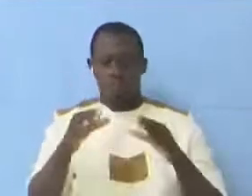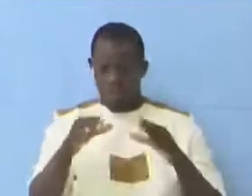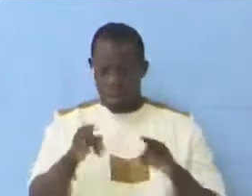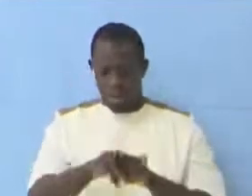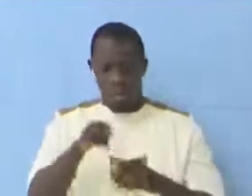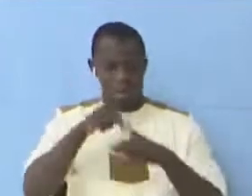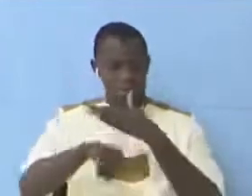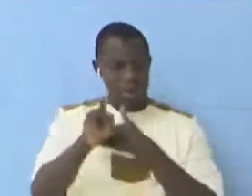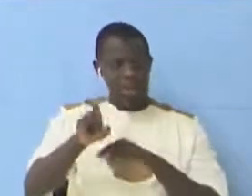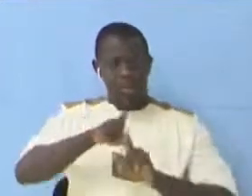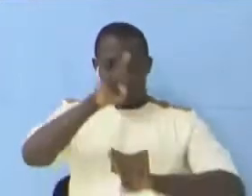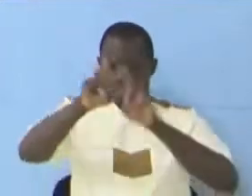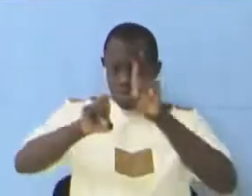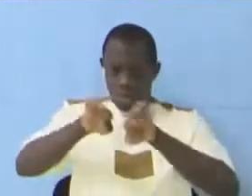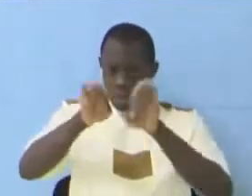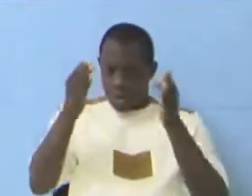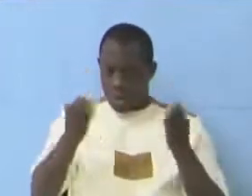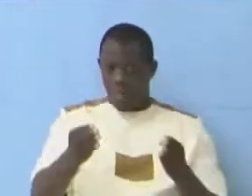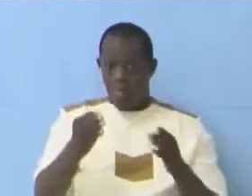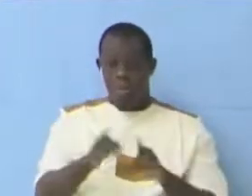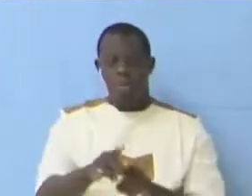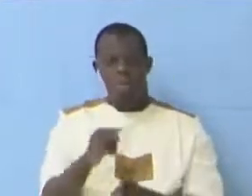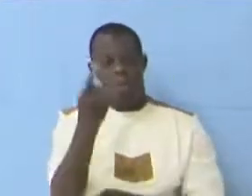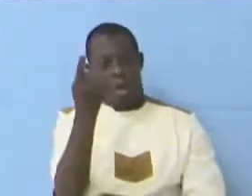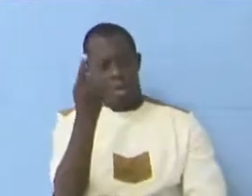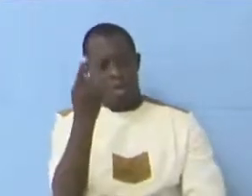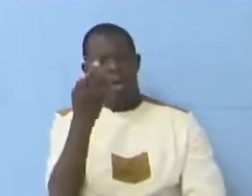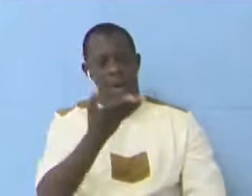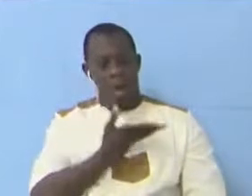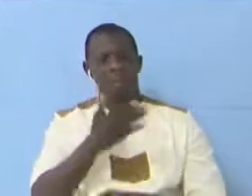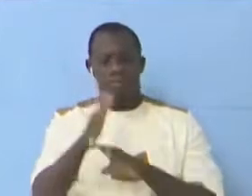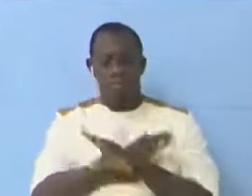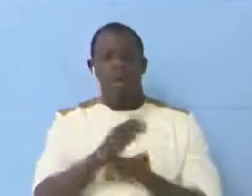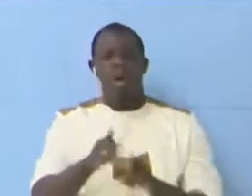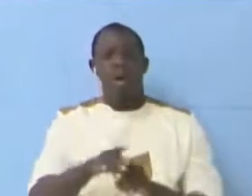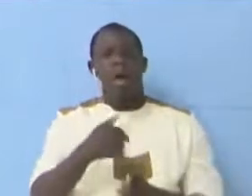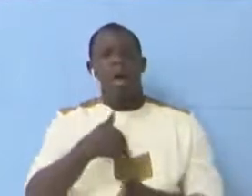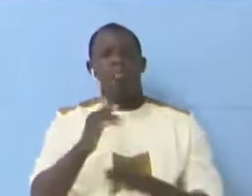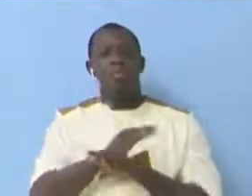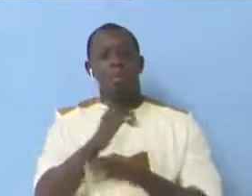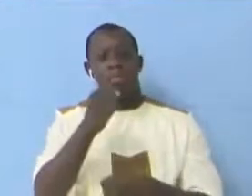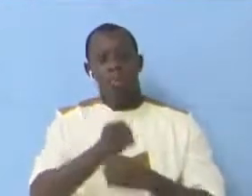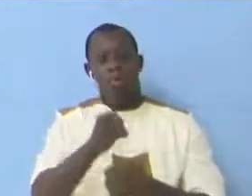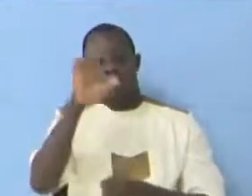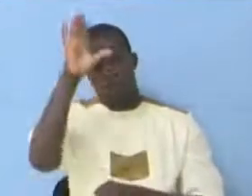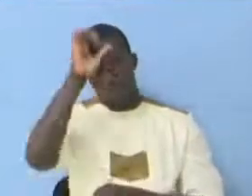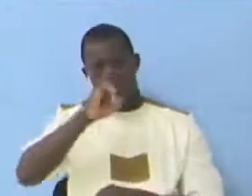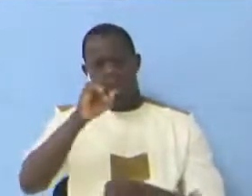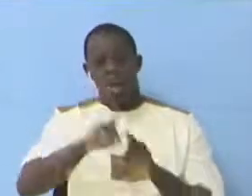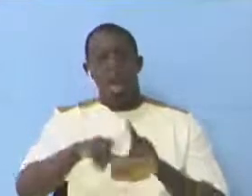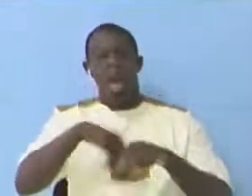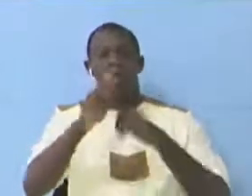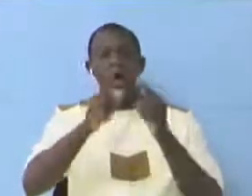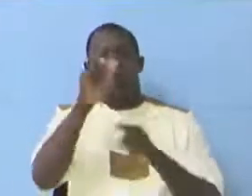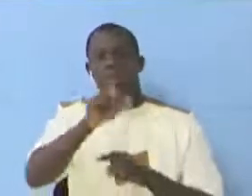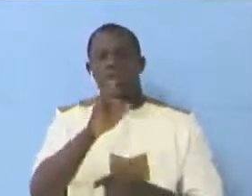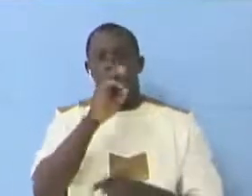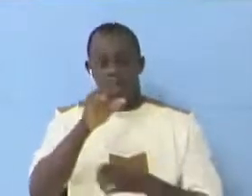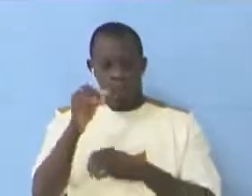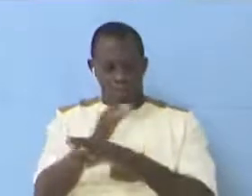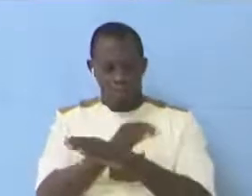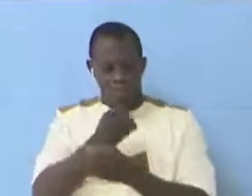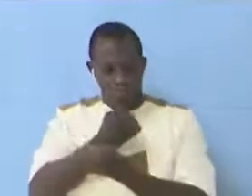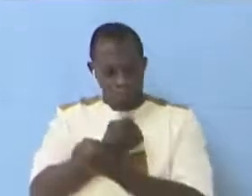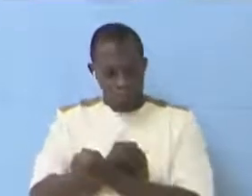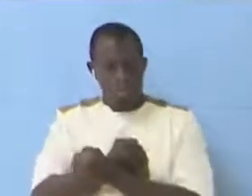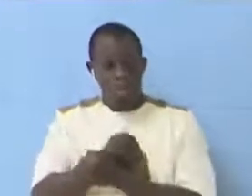once. musuma toog si panel boobu lu benn yoon. And I was made to understand by the detainees afterwards in